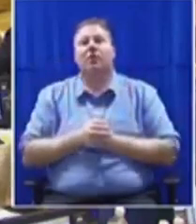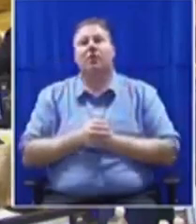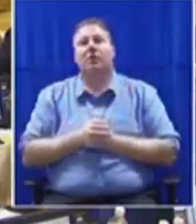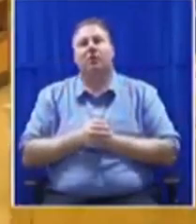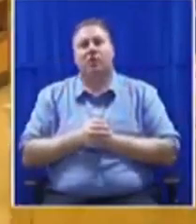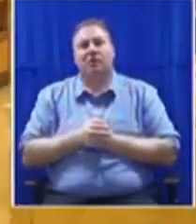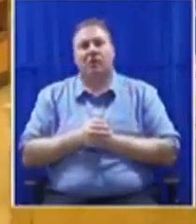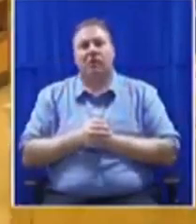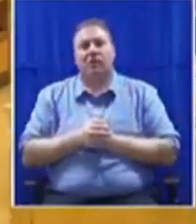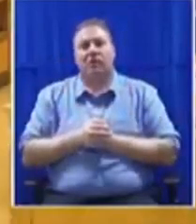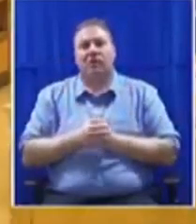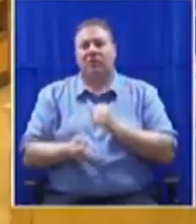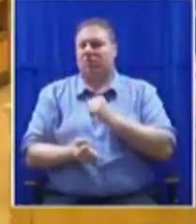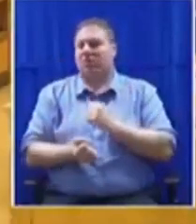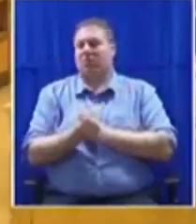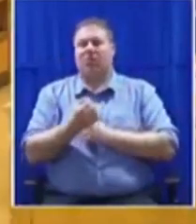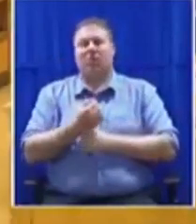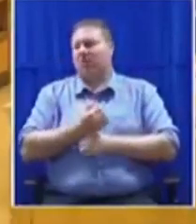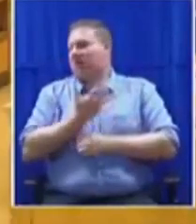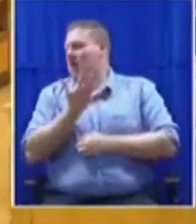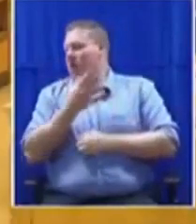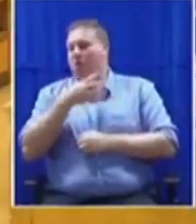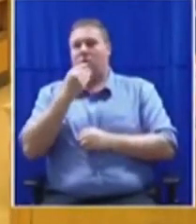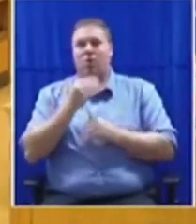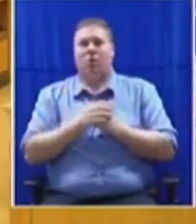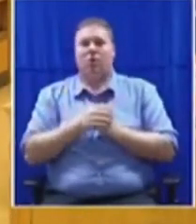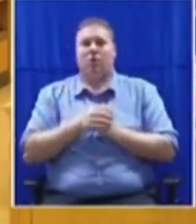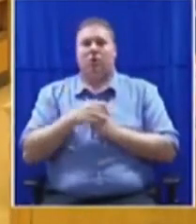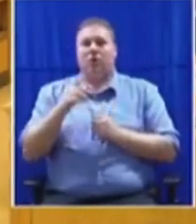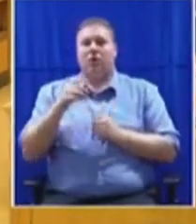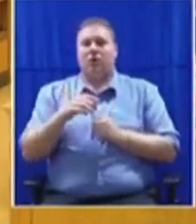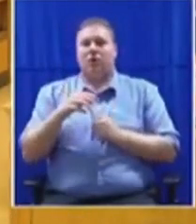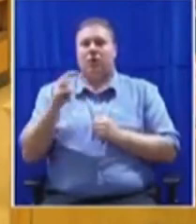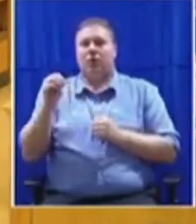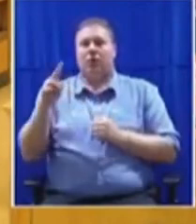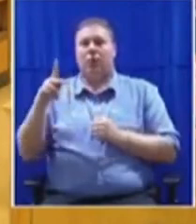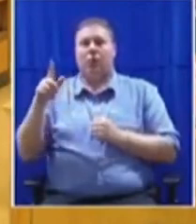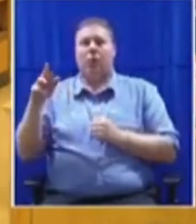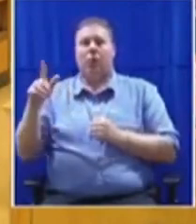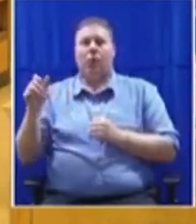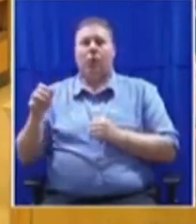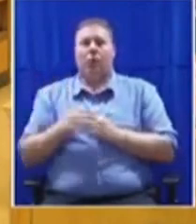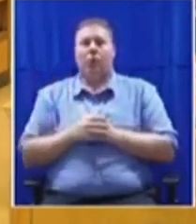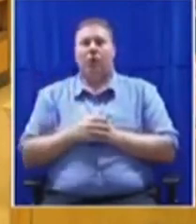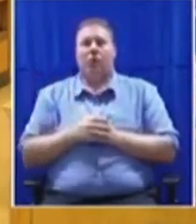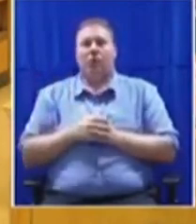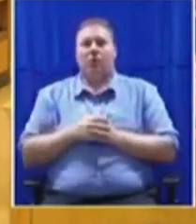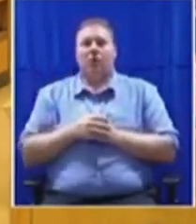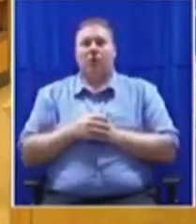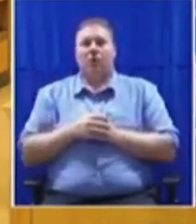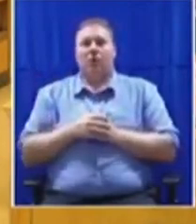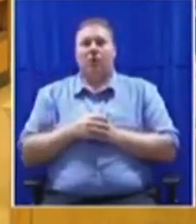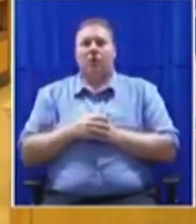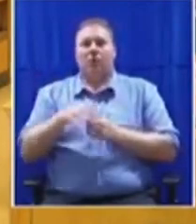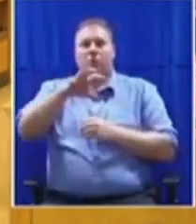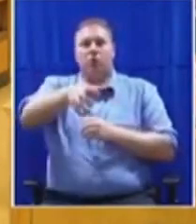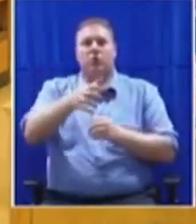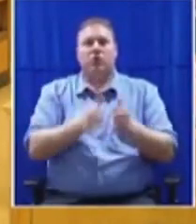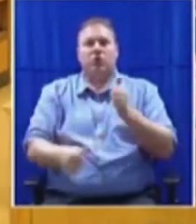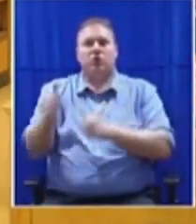We are disgusted to learn that Sixolisile Mehlomakhulu, the Alfred Nzo ANC Regional Chairperson and